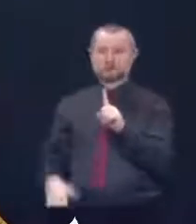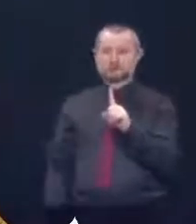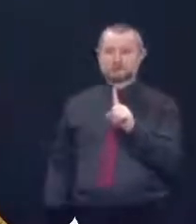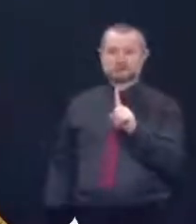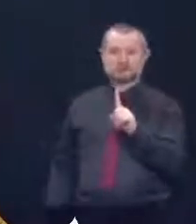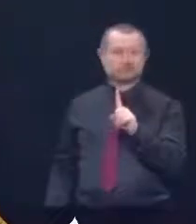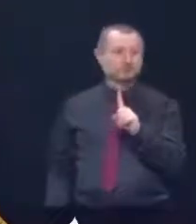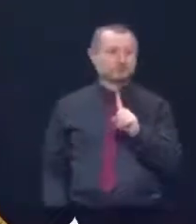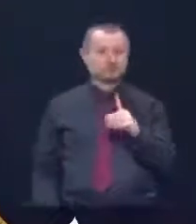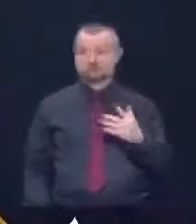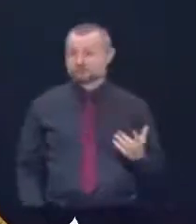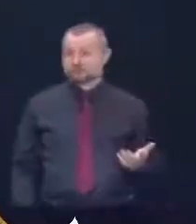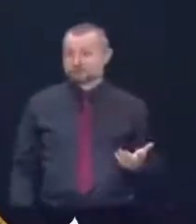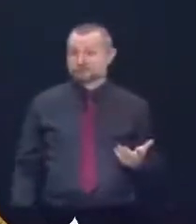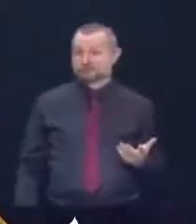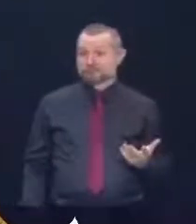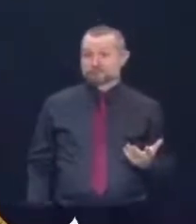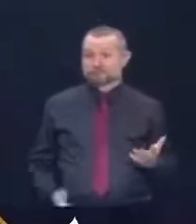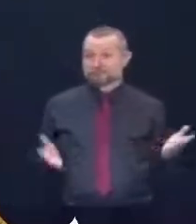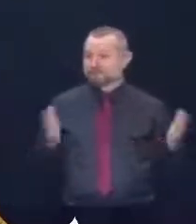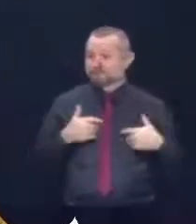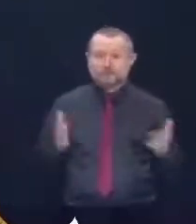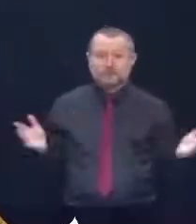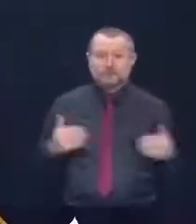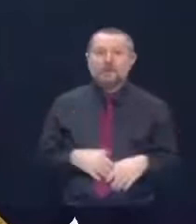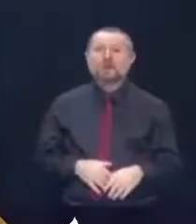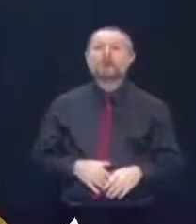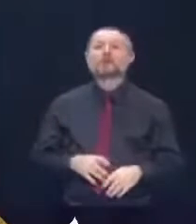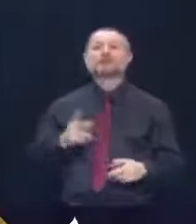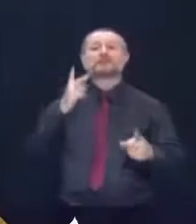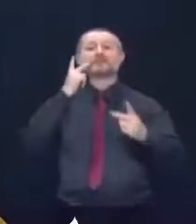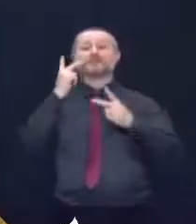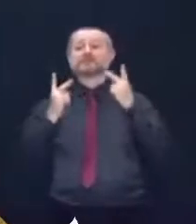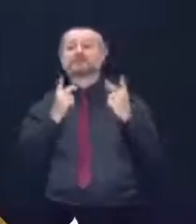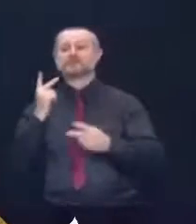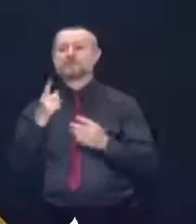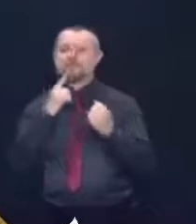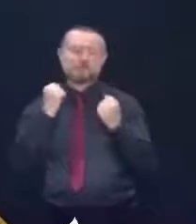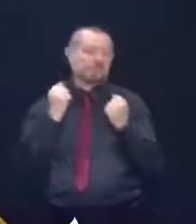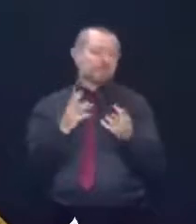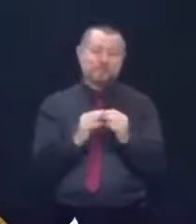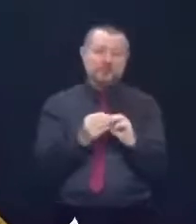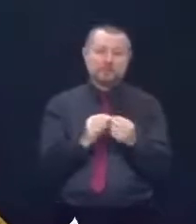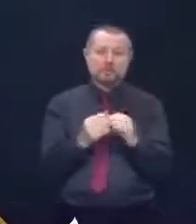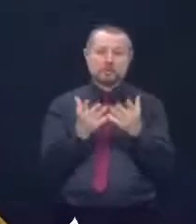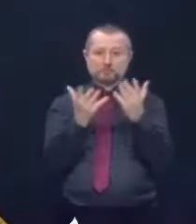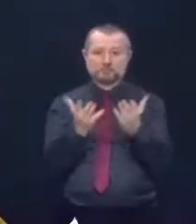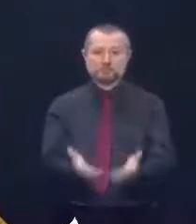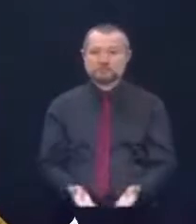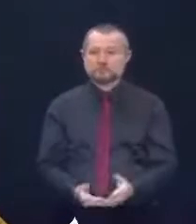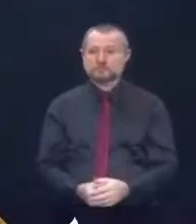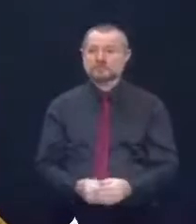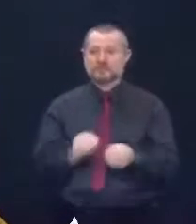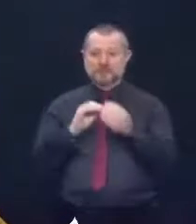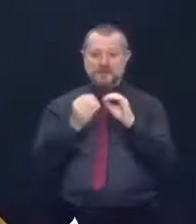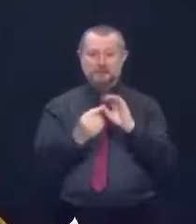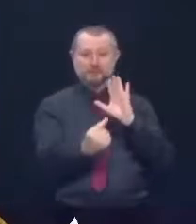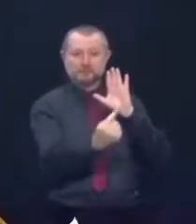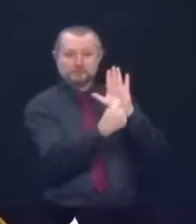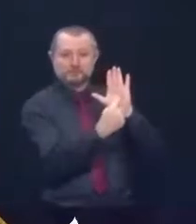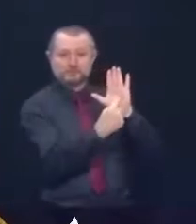But there is no doubt that is an undercurrent, and it's in the numbers. The numbers are reflecting the